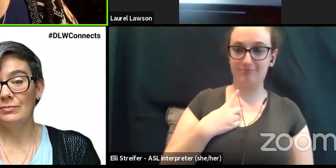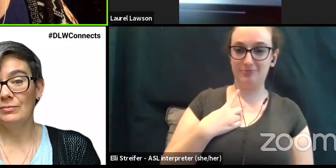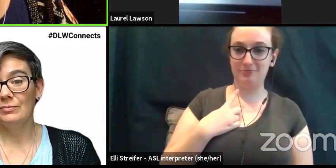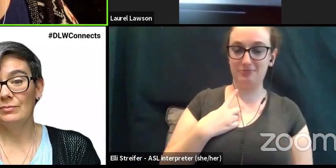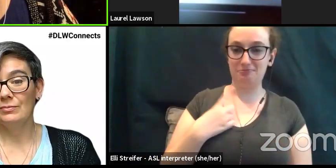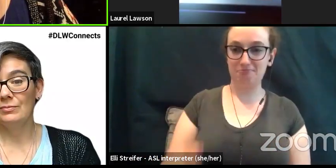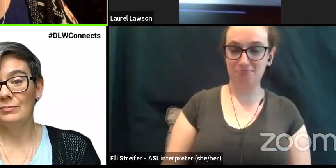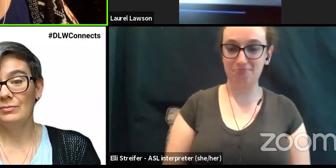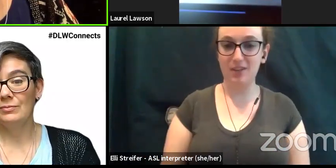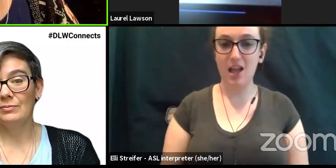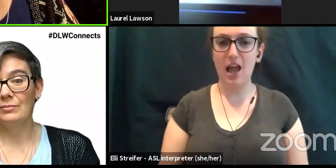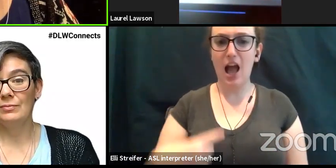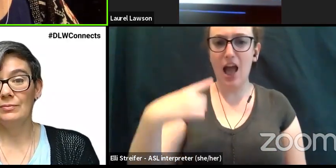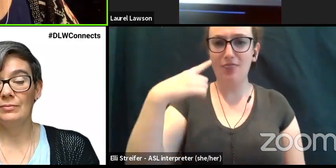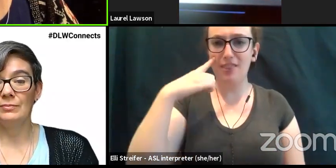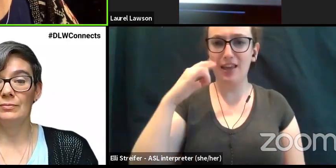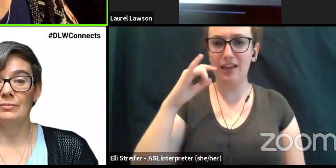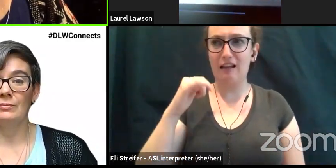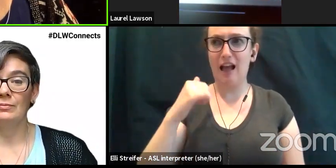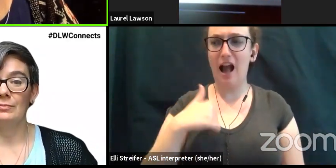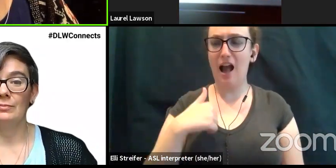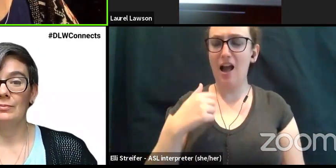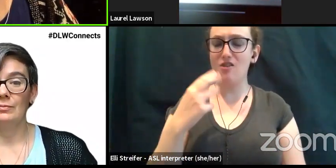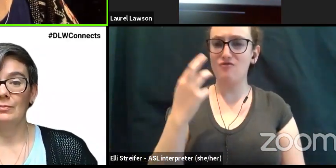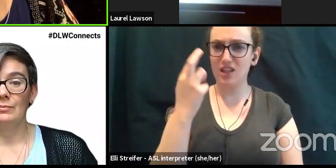I think it's really exposed for me